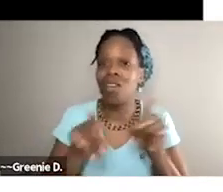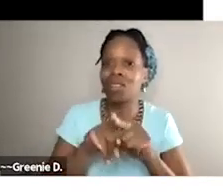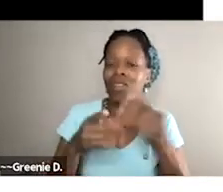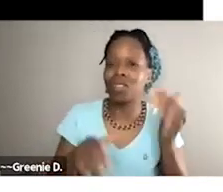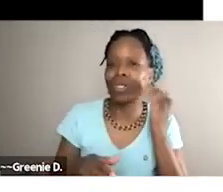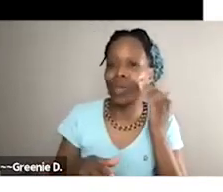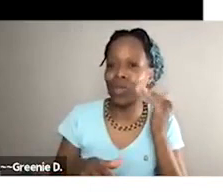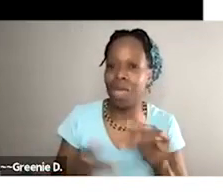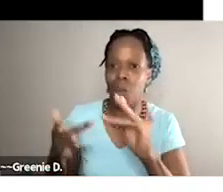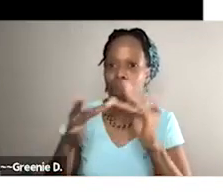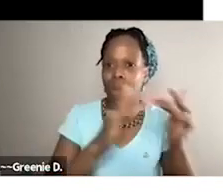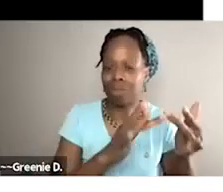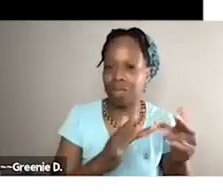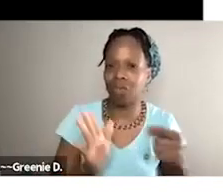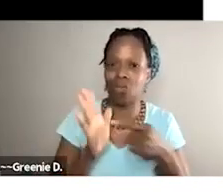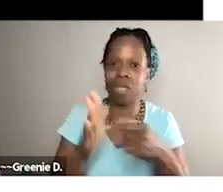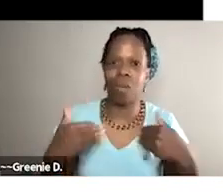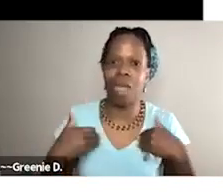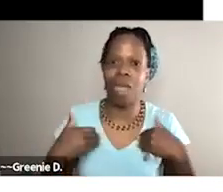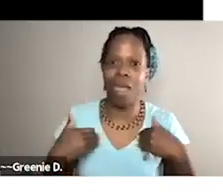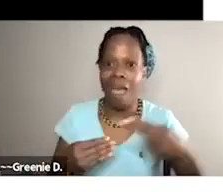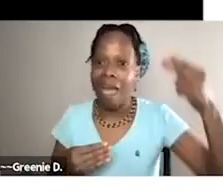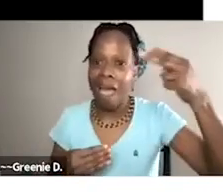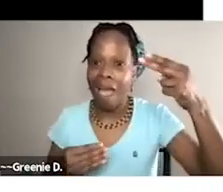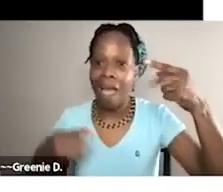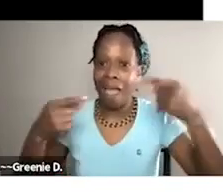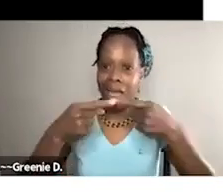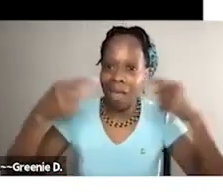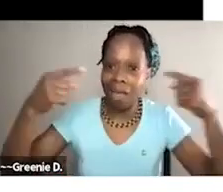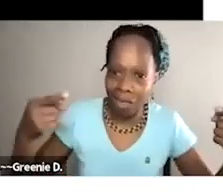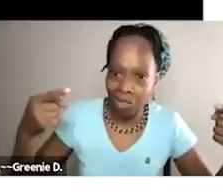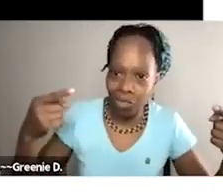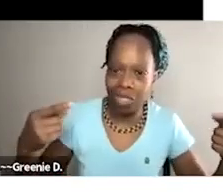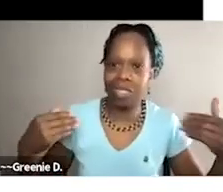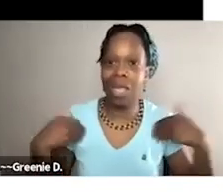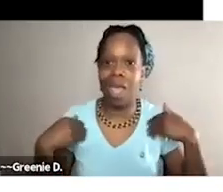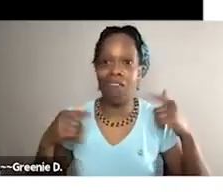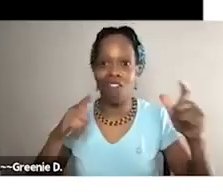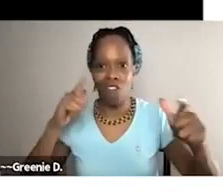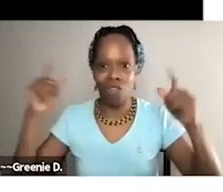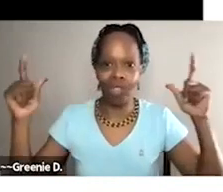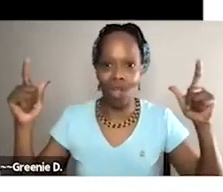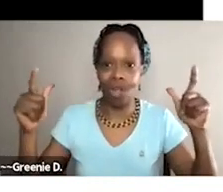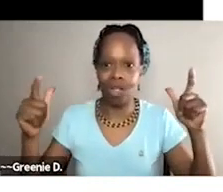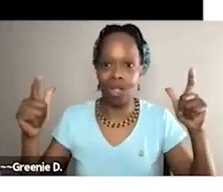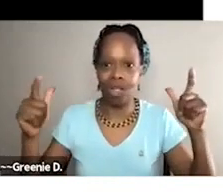contrast websites, screen readers, large and alt text is available in all images. You know, when you're posting